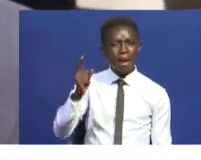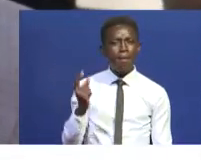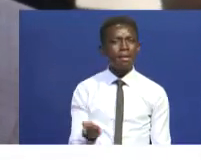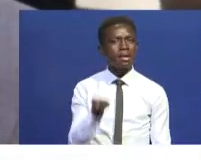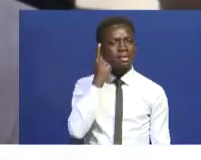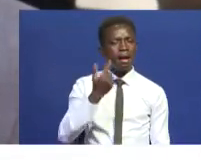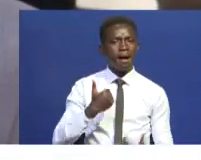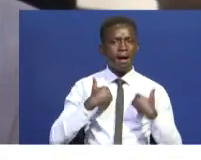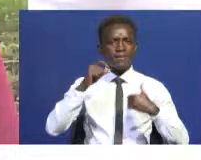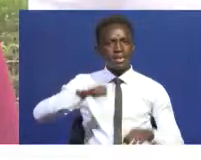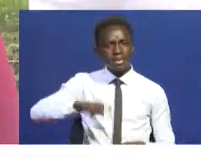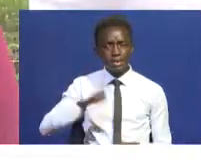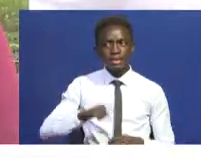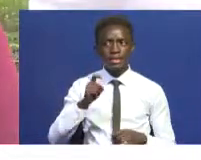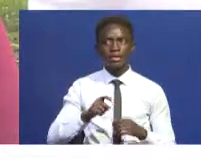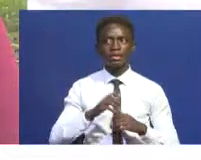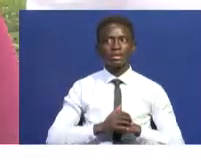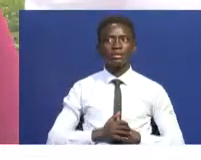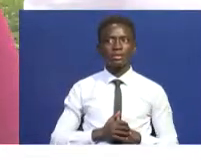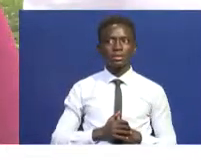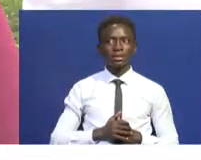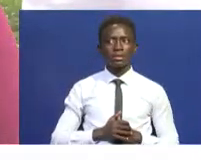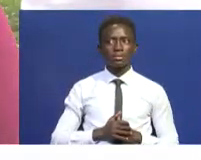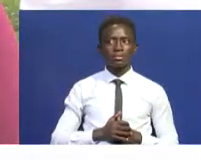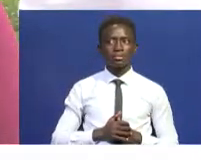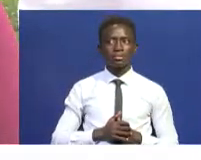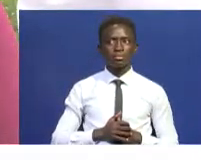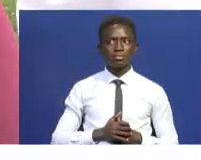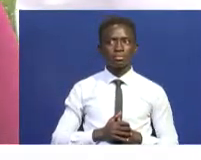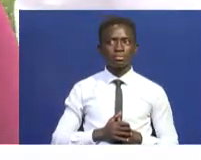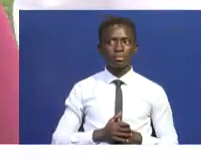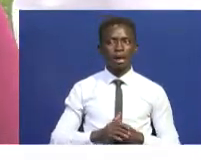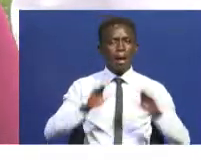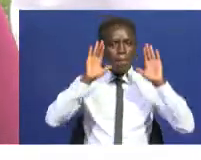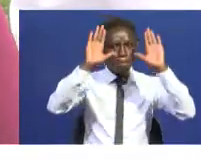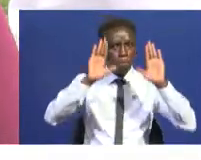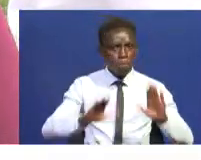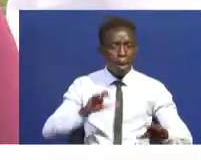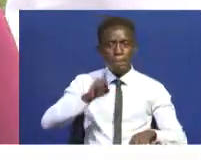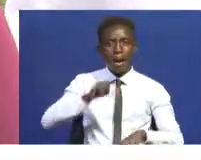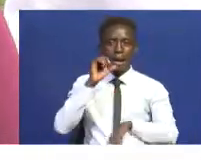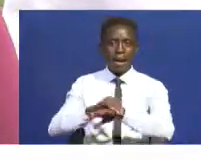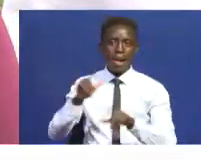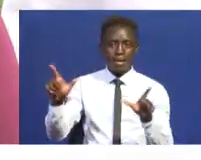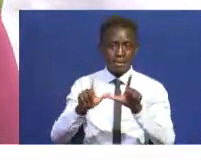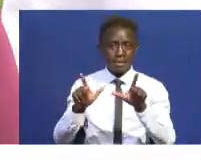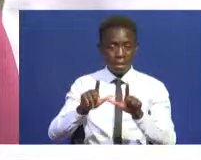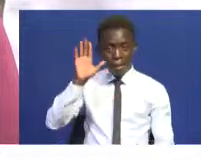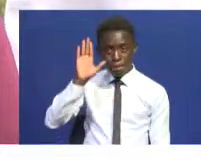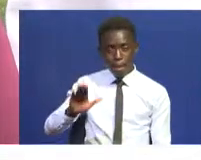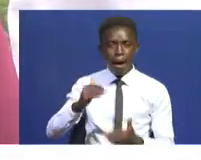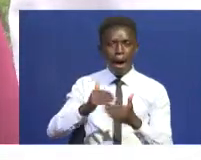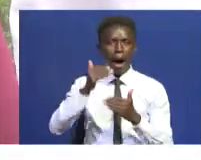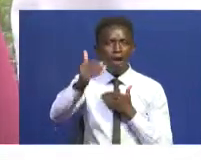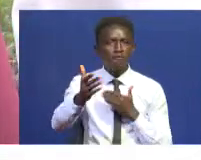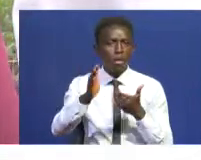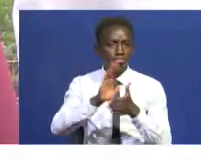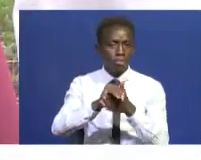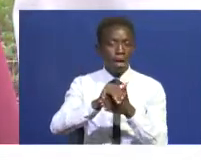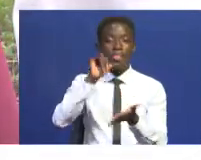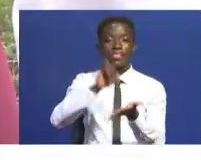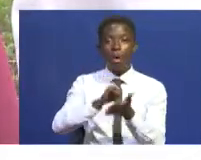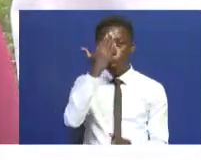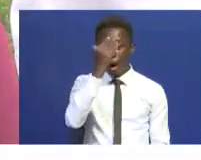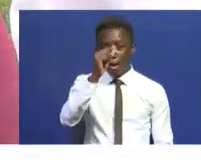honor collective bargaining agreement. It would be important that they get their licenses after internship, and that is why the government has gone